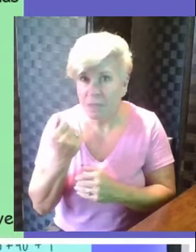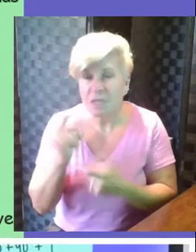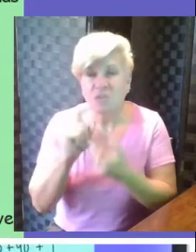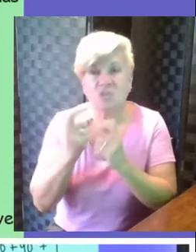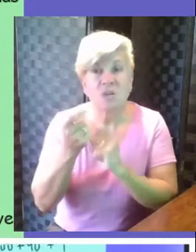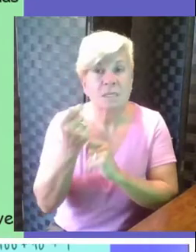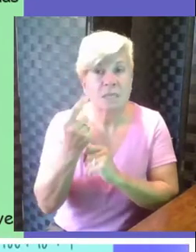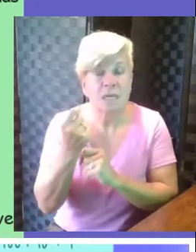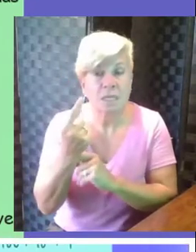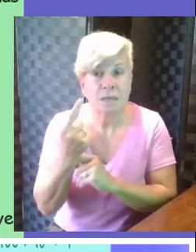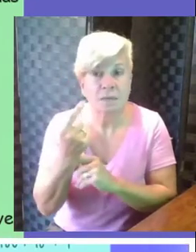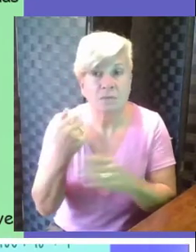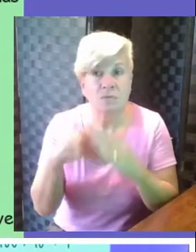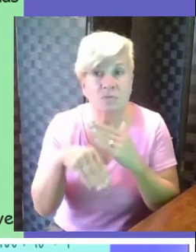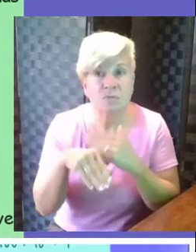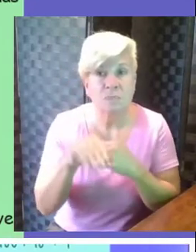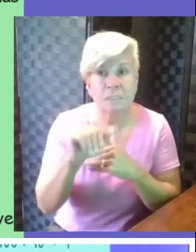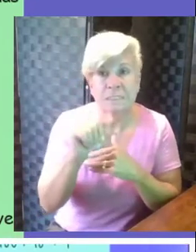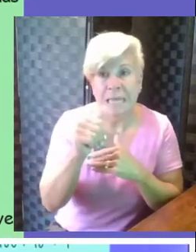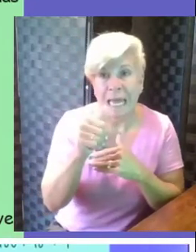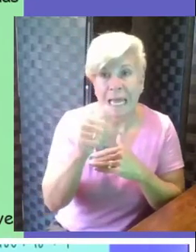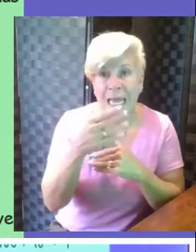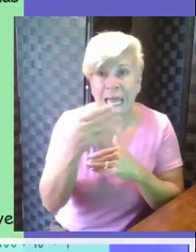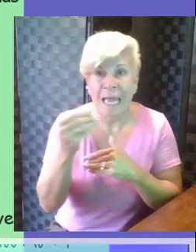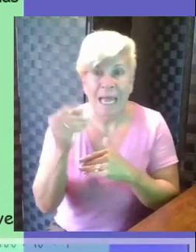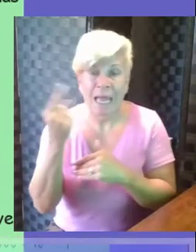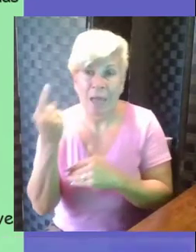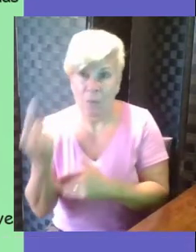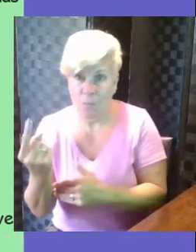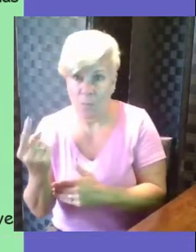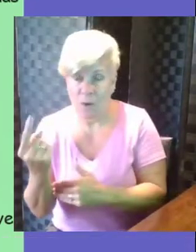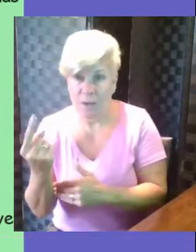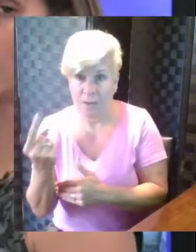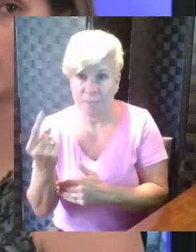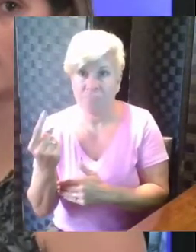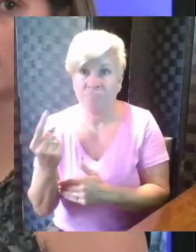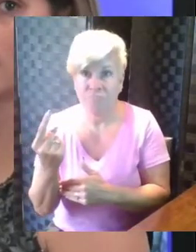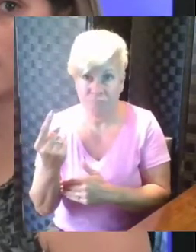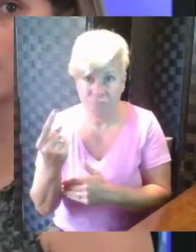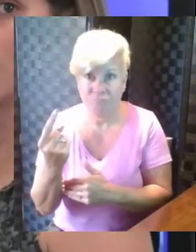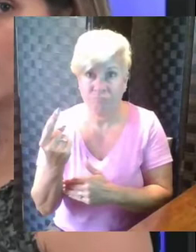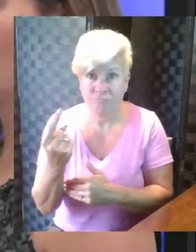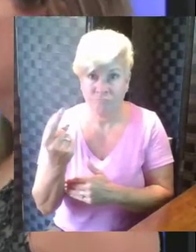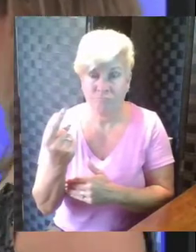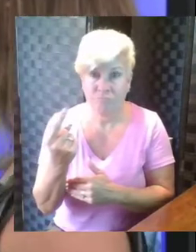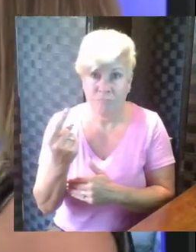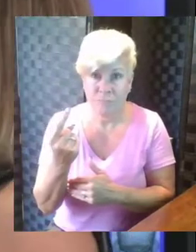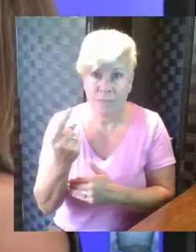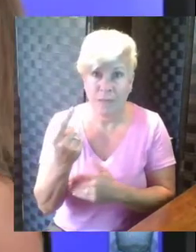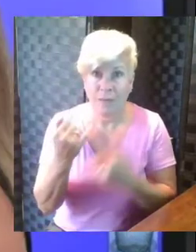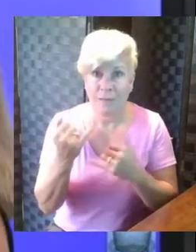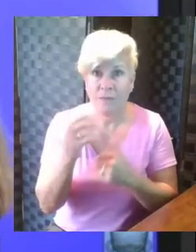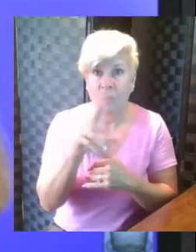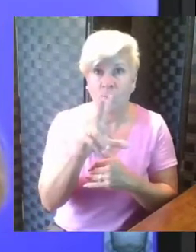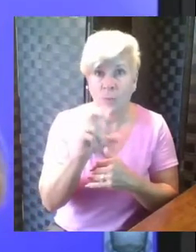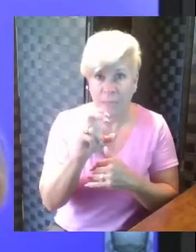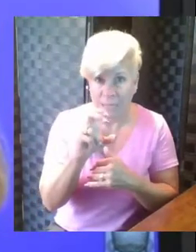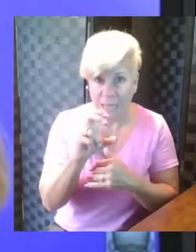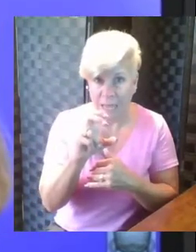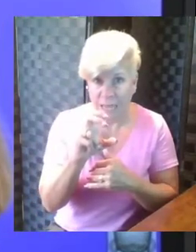turn that 11 into 10 plus 1? So now I